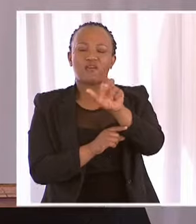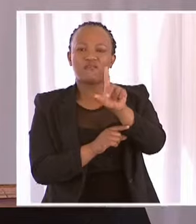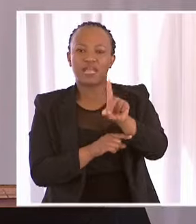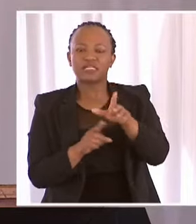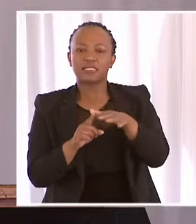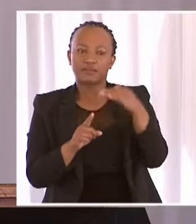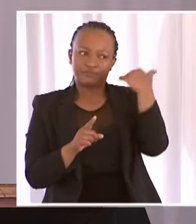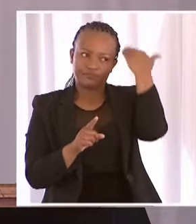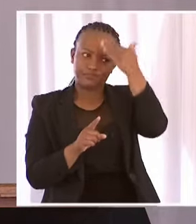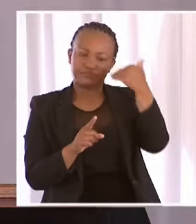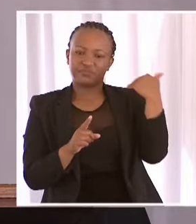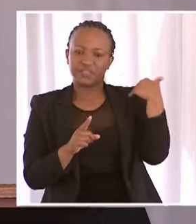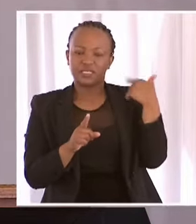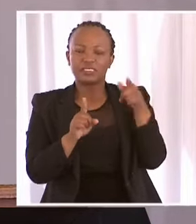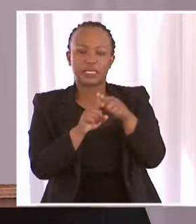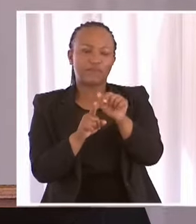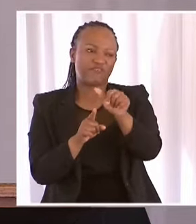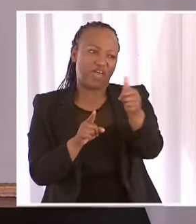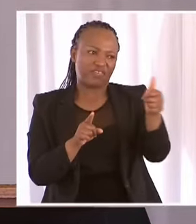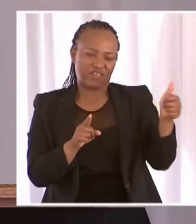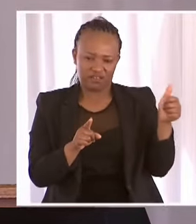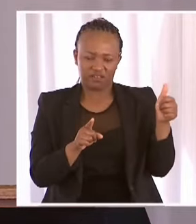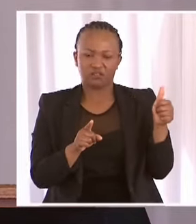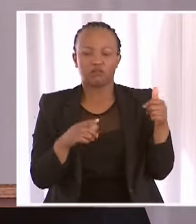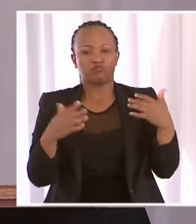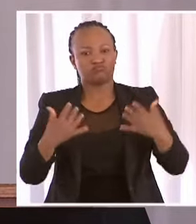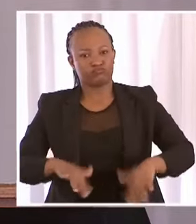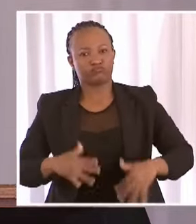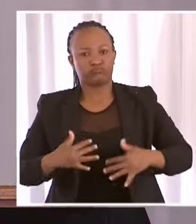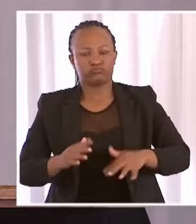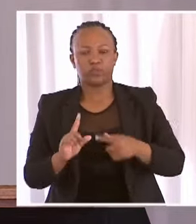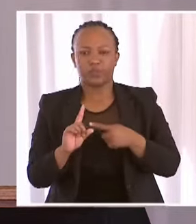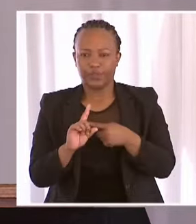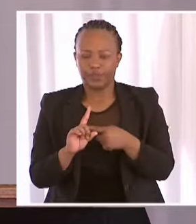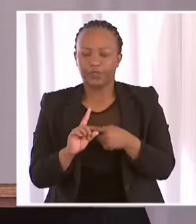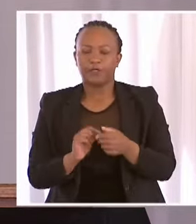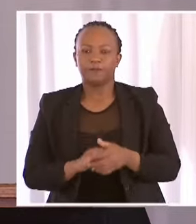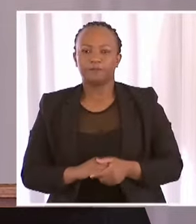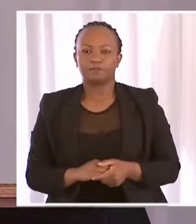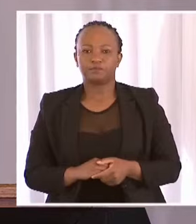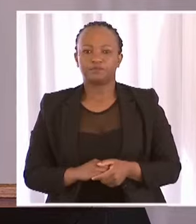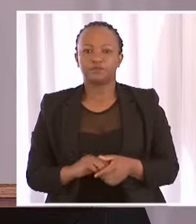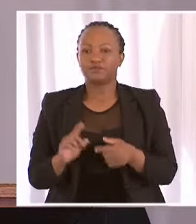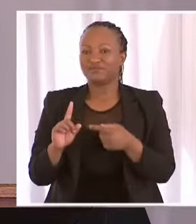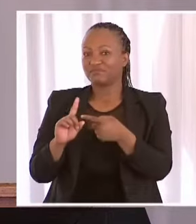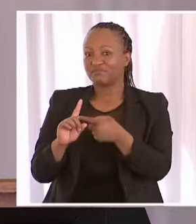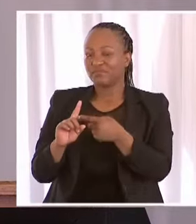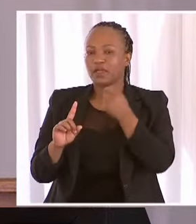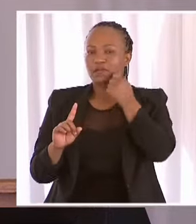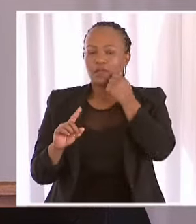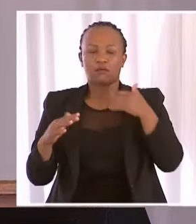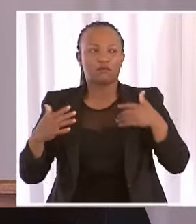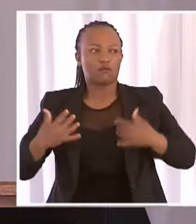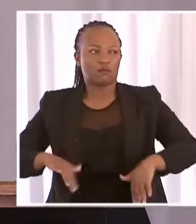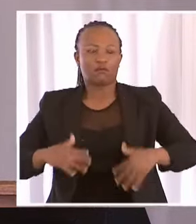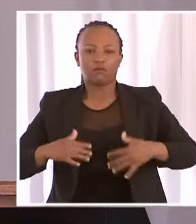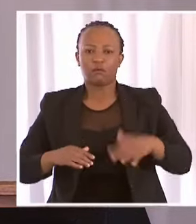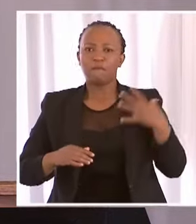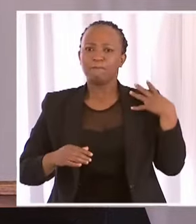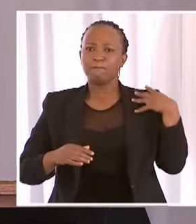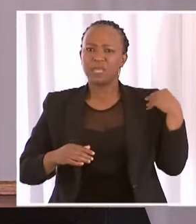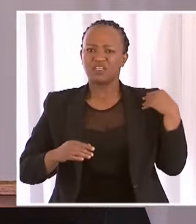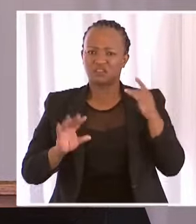others, but really serving our president and Mbeki. And he was a man who had the qualities of a minister,